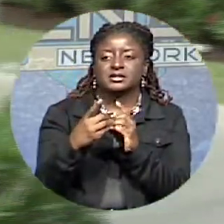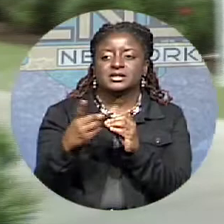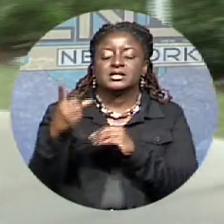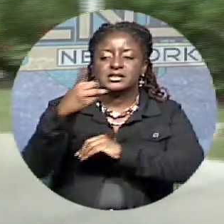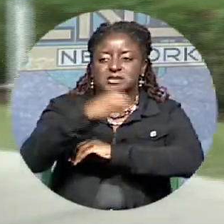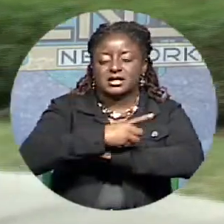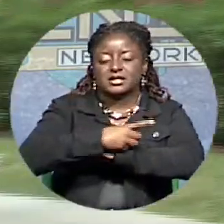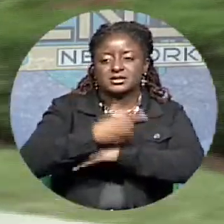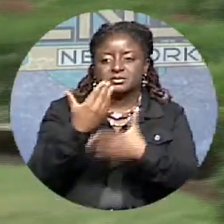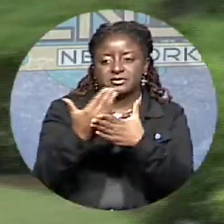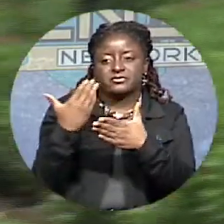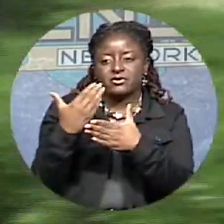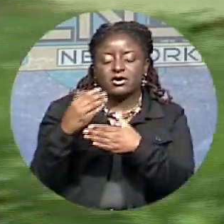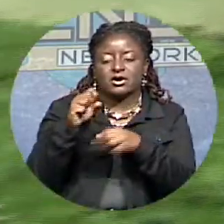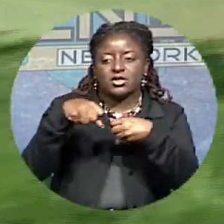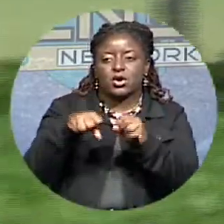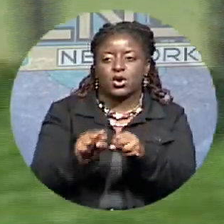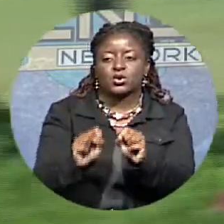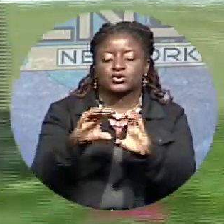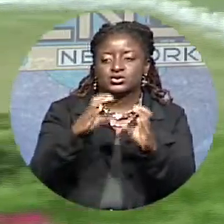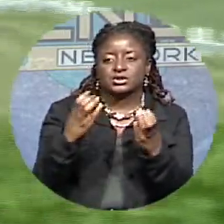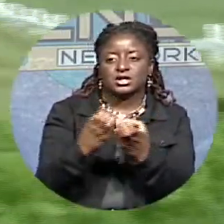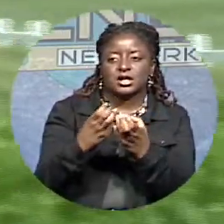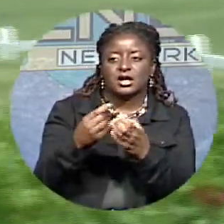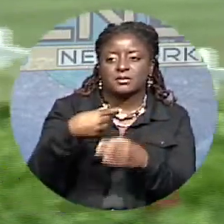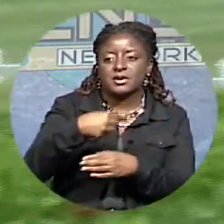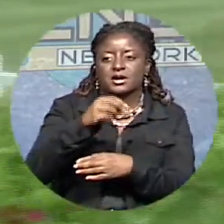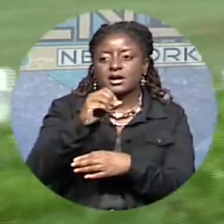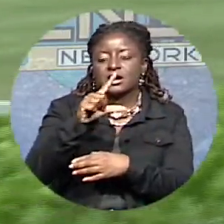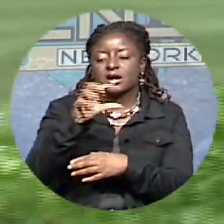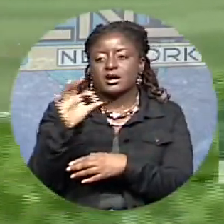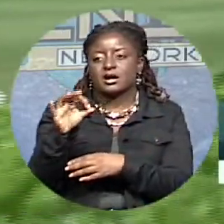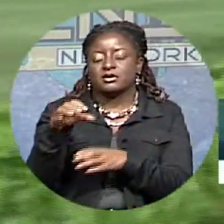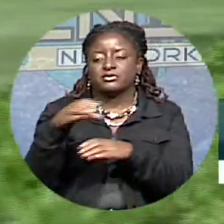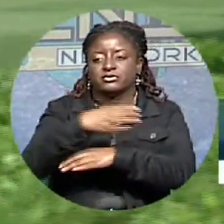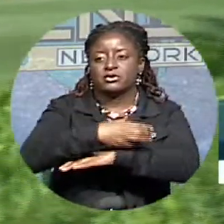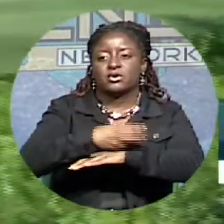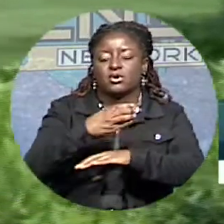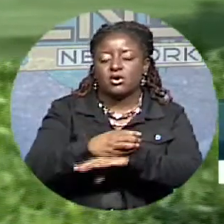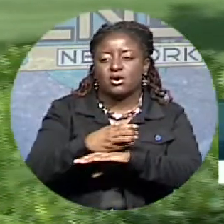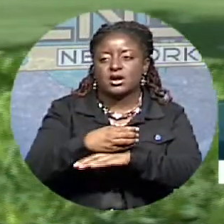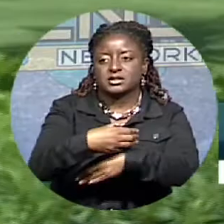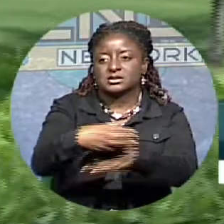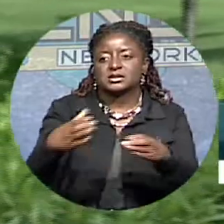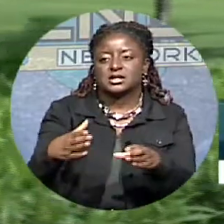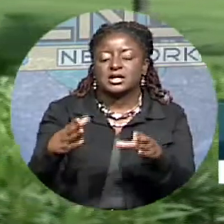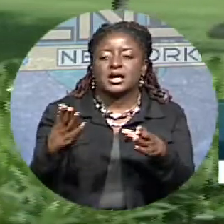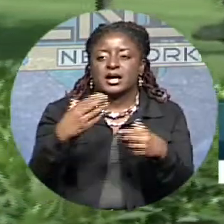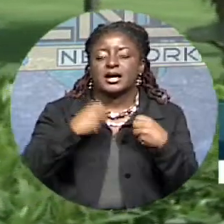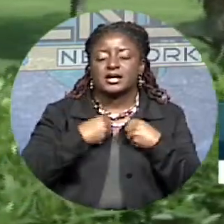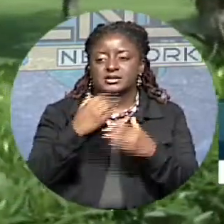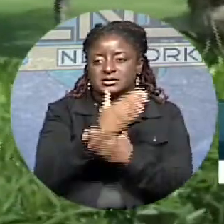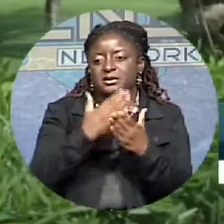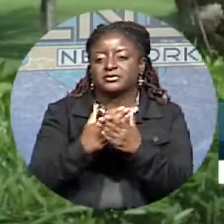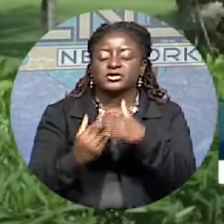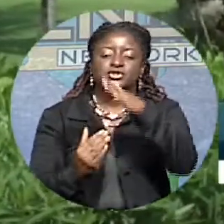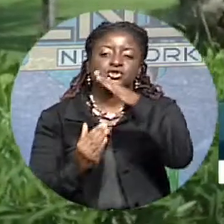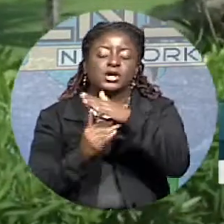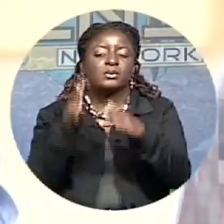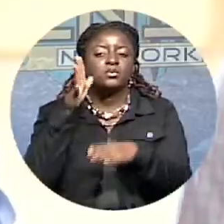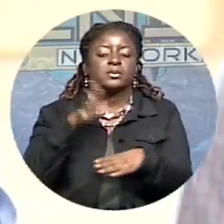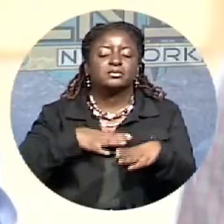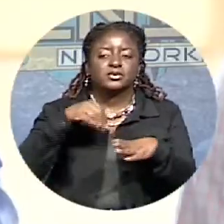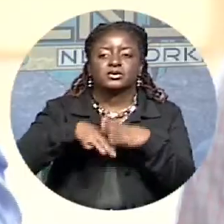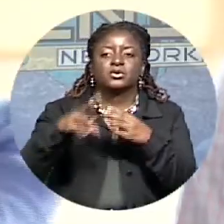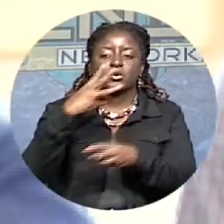Ocean Club golf course is invaded by some of the top ladies golfers in the world. Matt Truax is the tournament director, and everyone is ready to tee